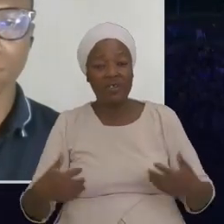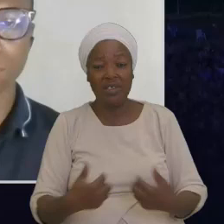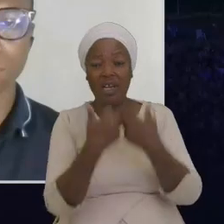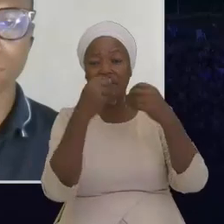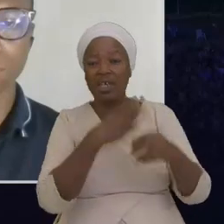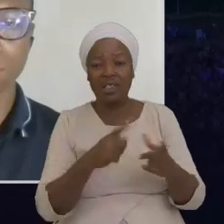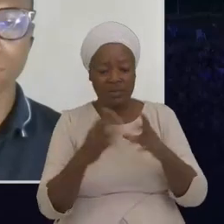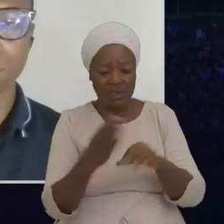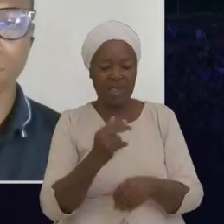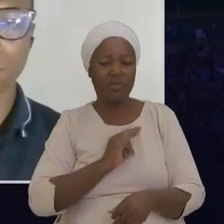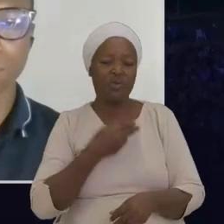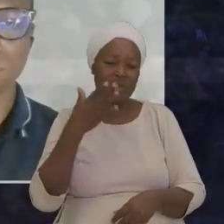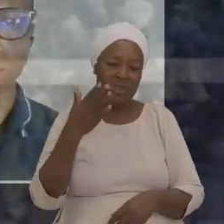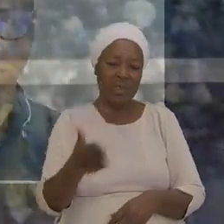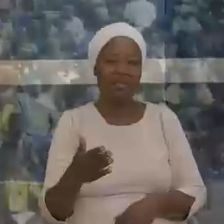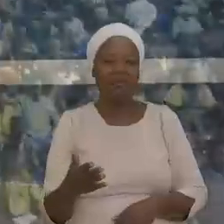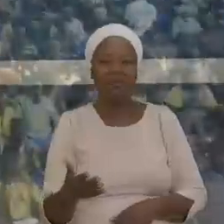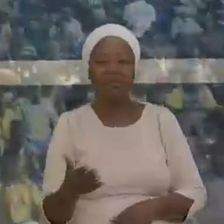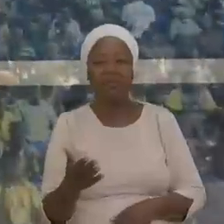us there.